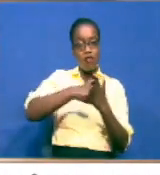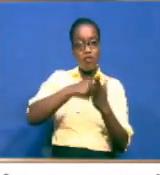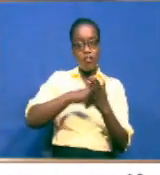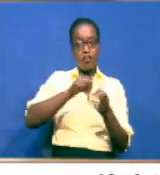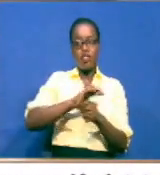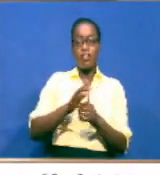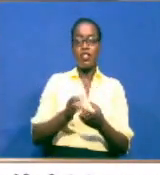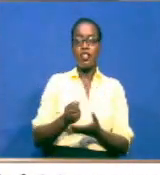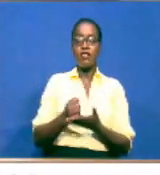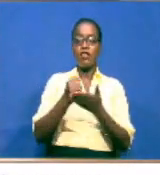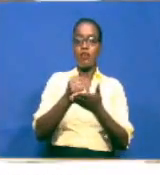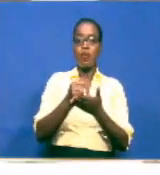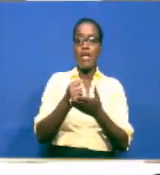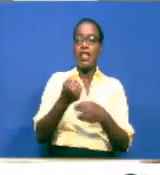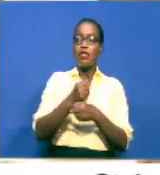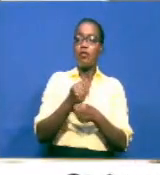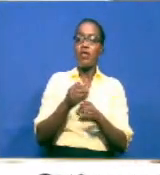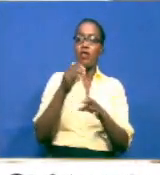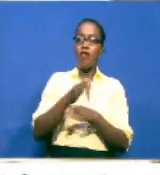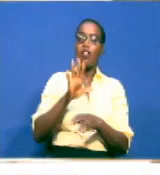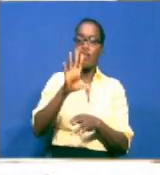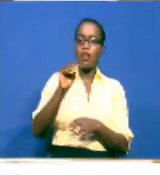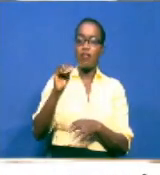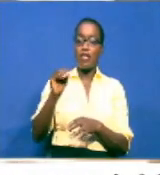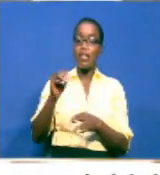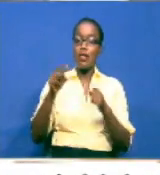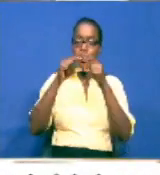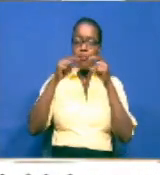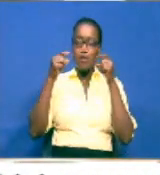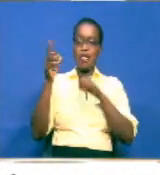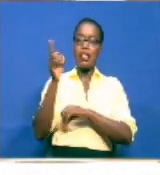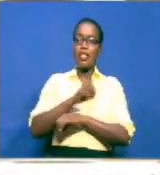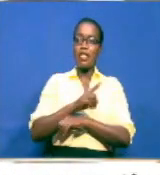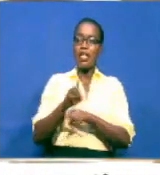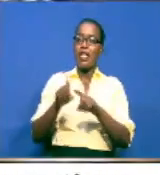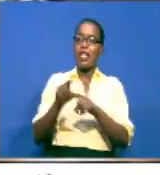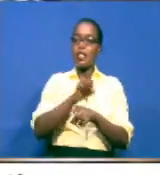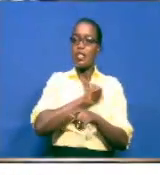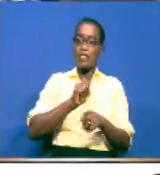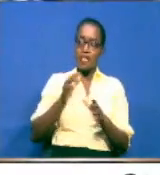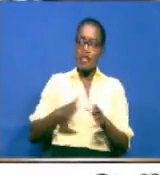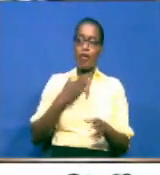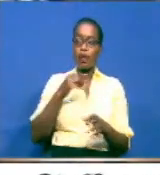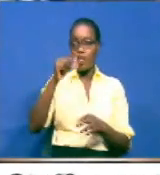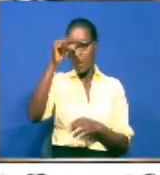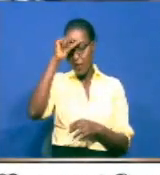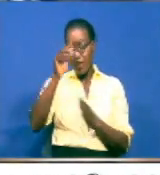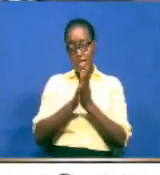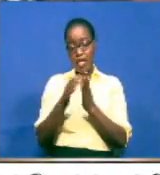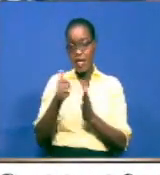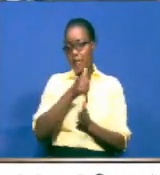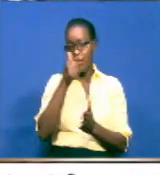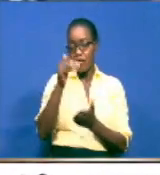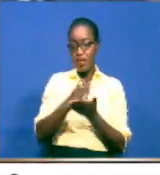The group is said to have made over 500 masks in a day, even as the senator called on the government and other private